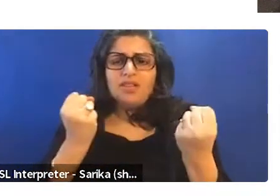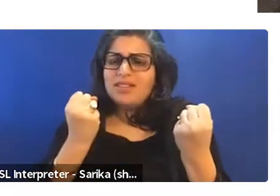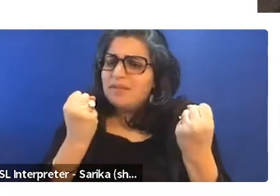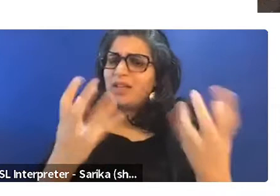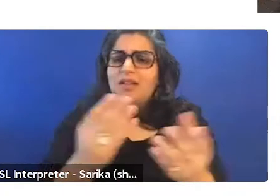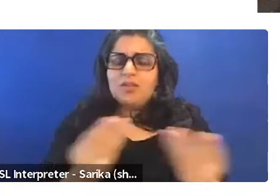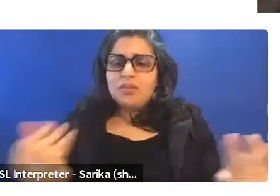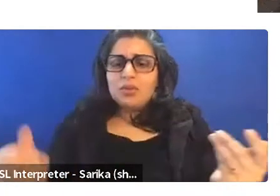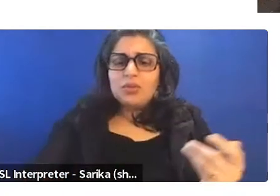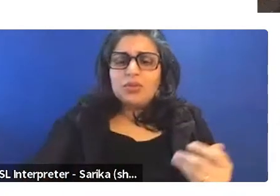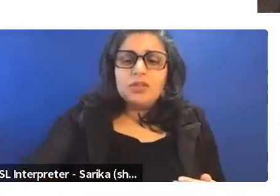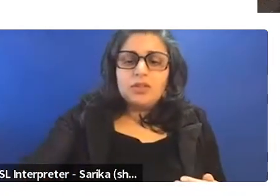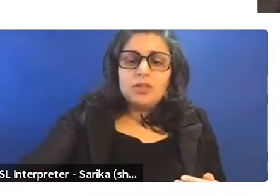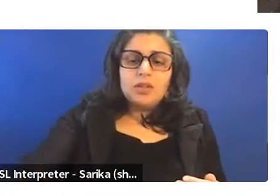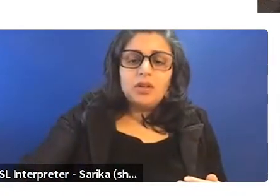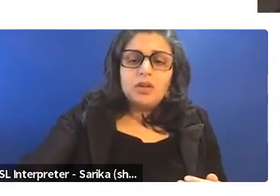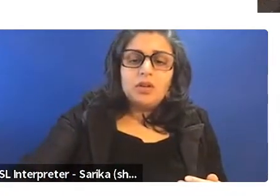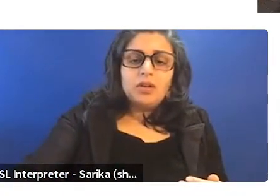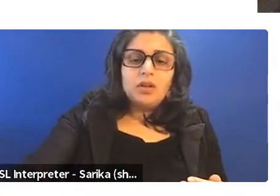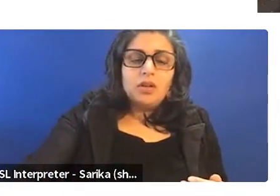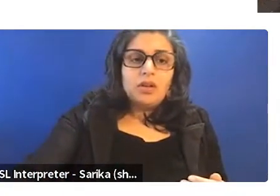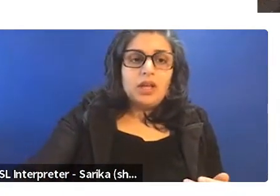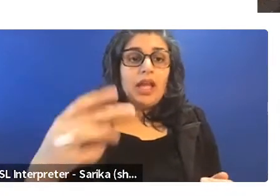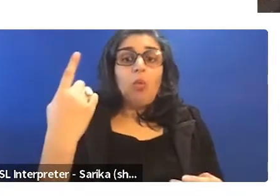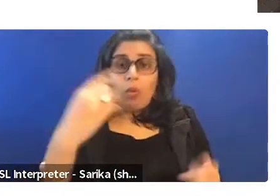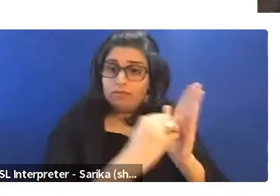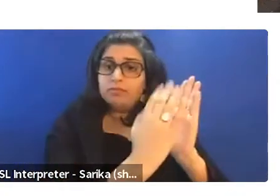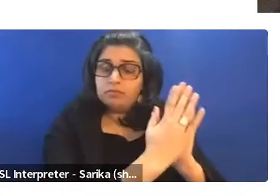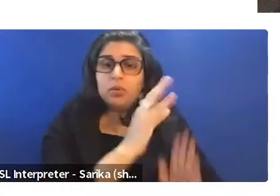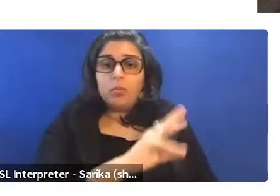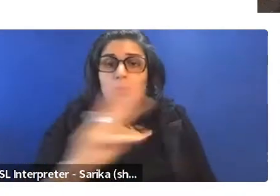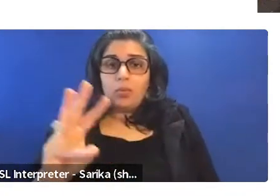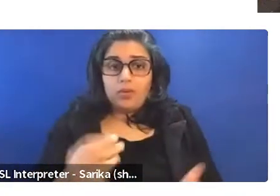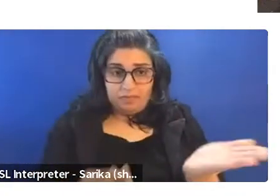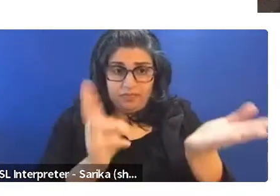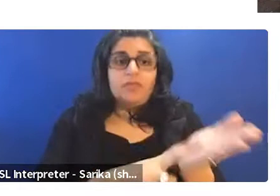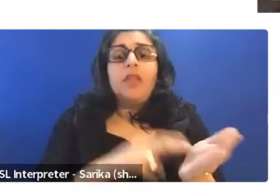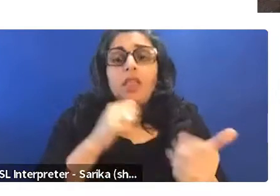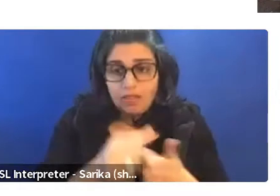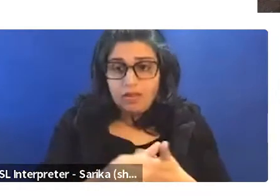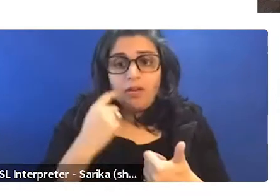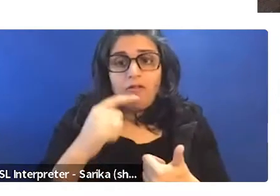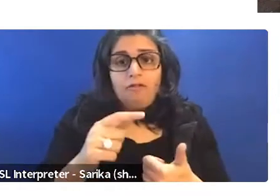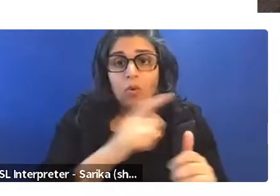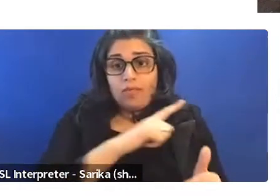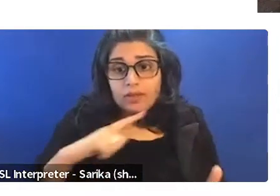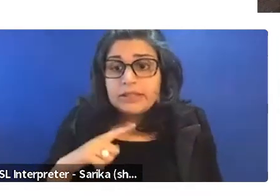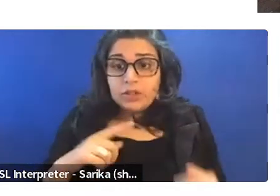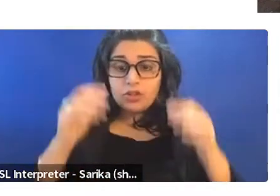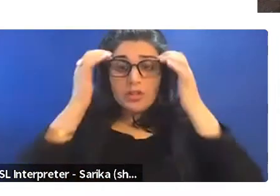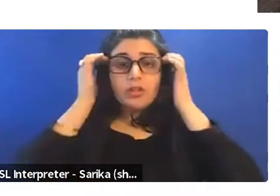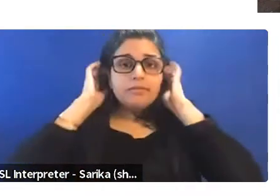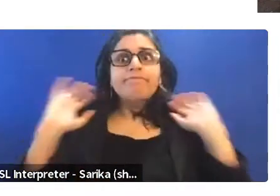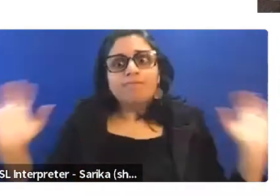solutions, and one of them is on the website, is to put their name on a letter for legislation